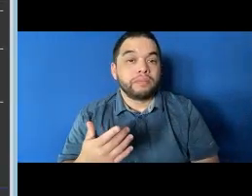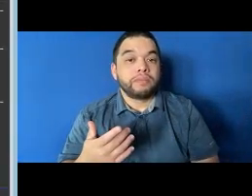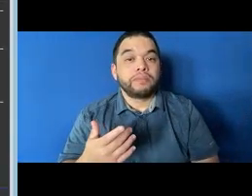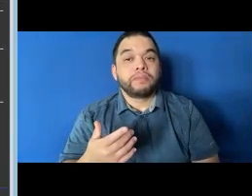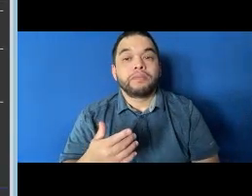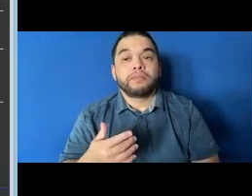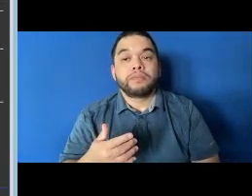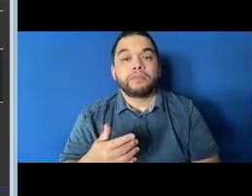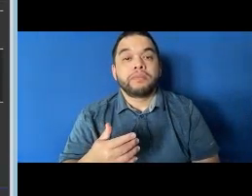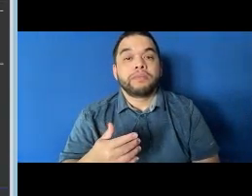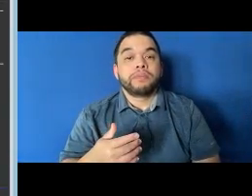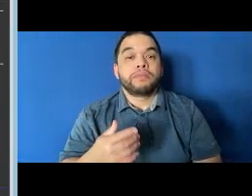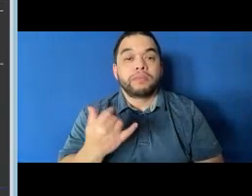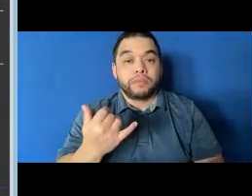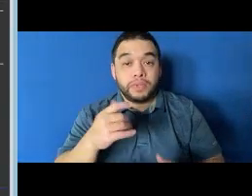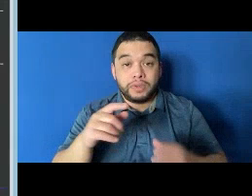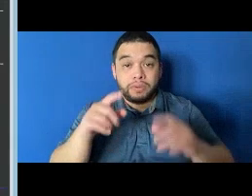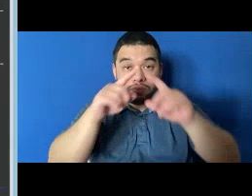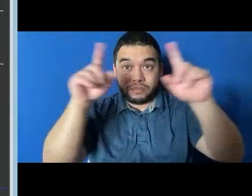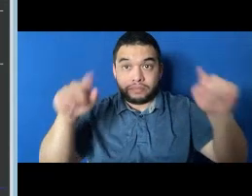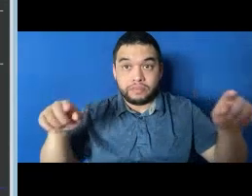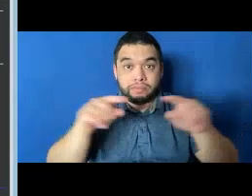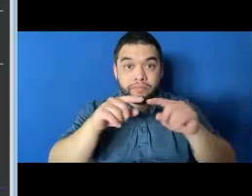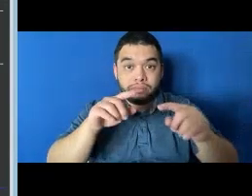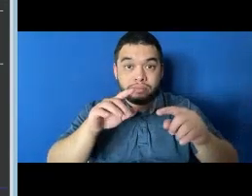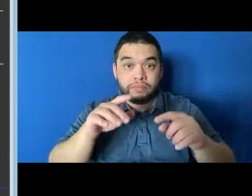entonces that we want to look at, we can just click on it.